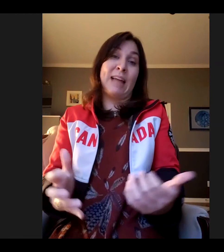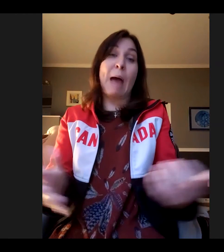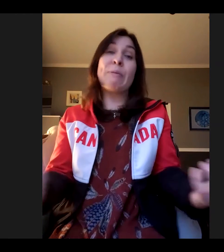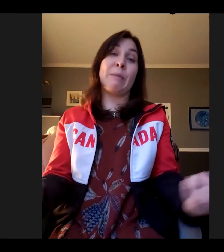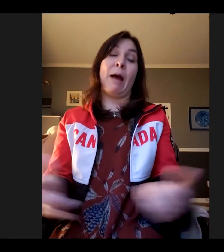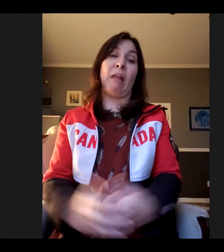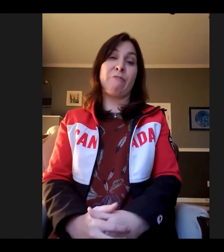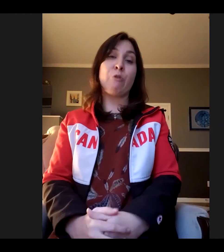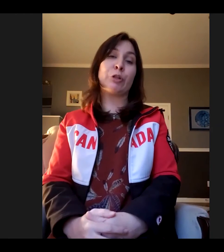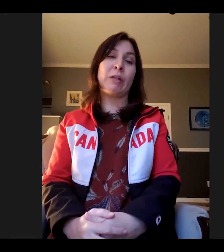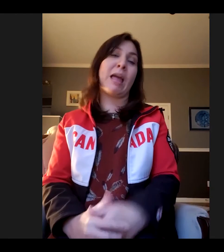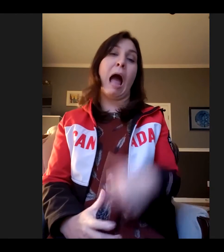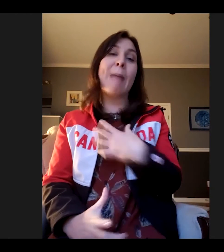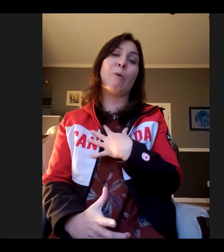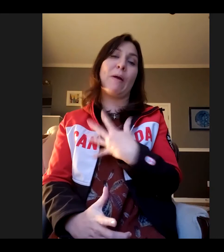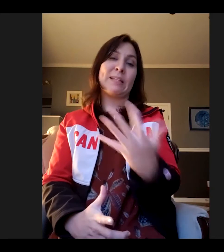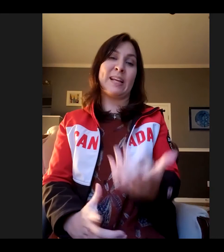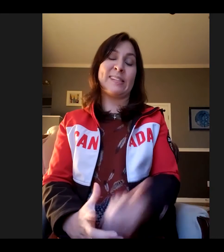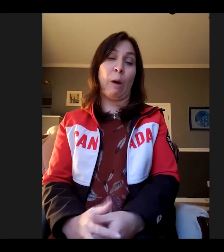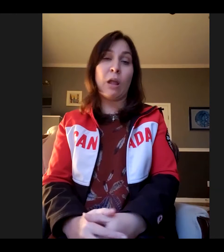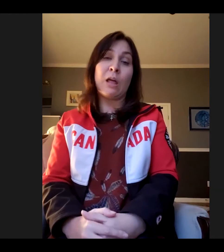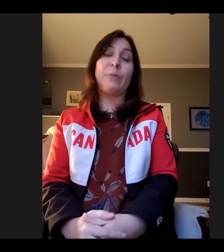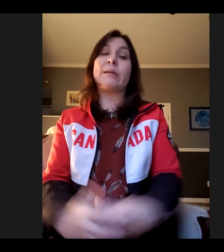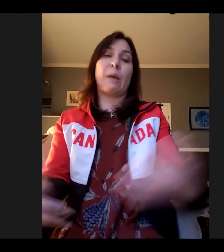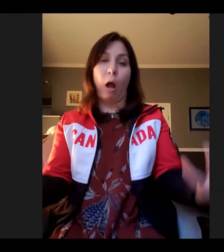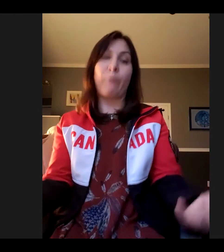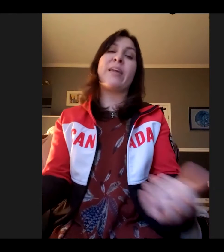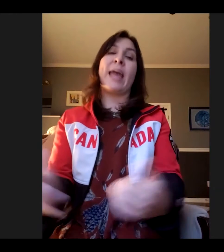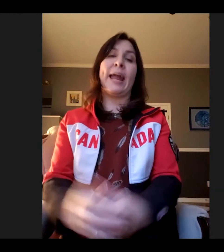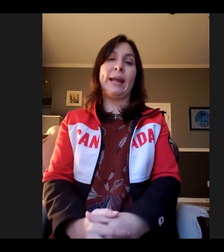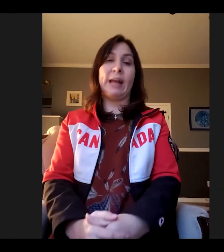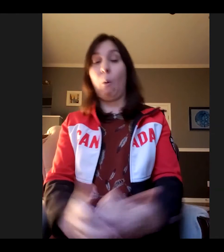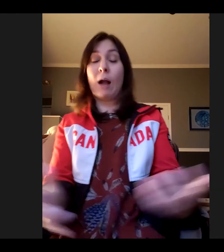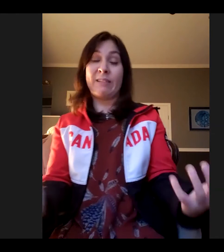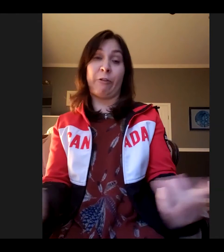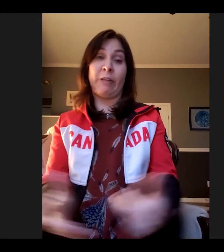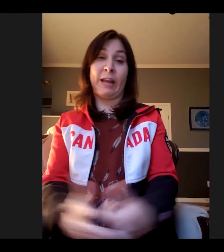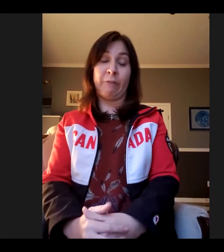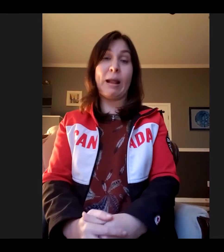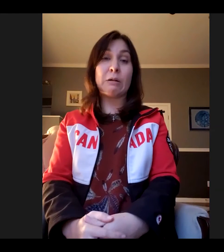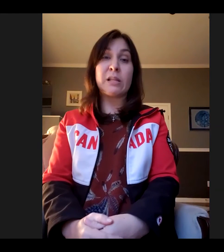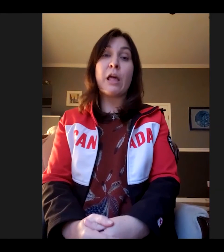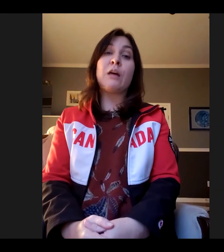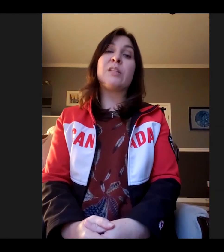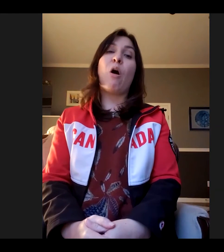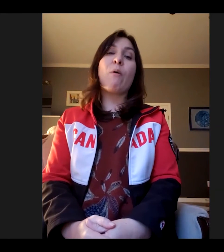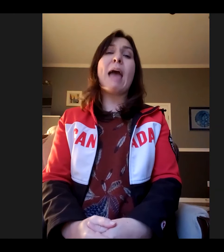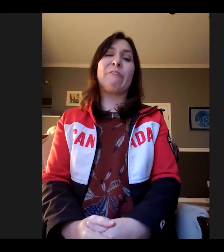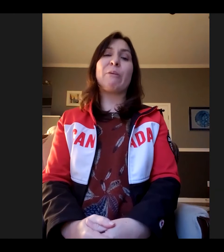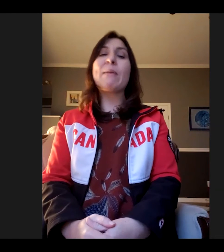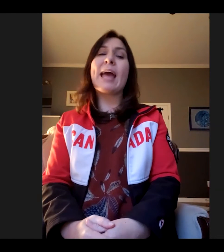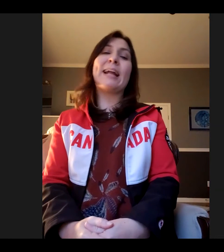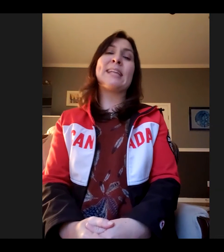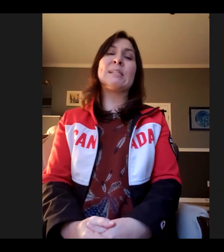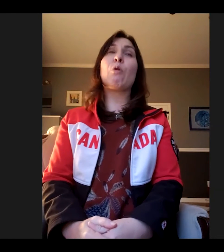doesn't happen in my life. It's usually I'm the one that sticks out because I walk with a cane and I walk different than everyone else. So yeah,